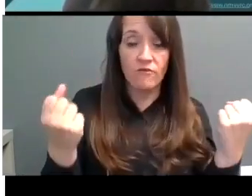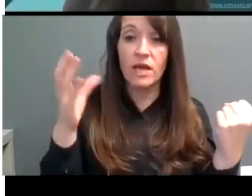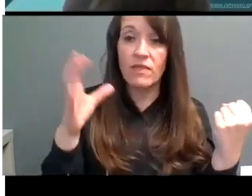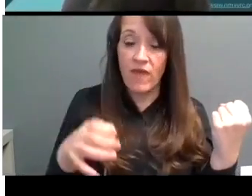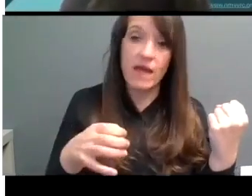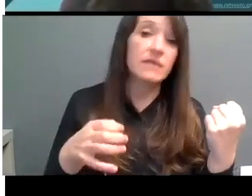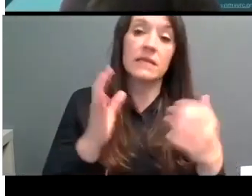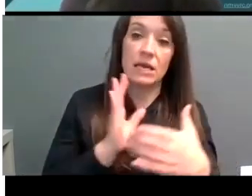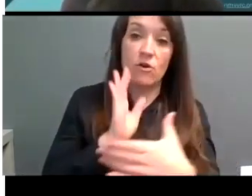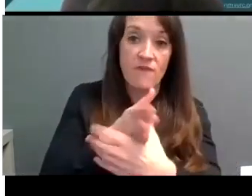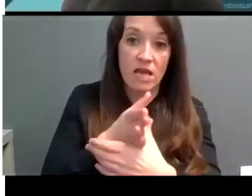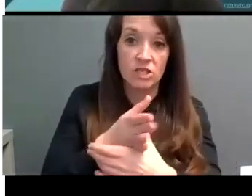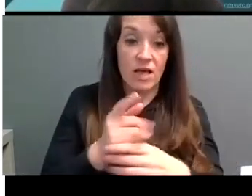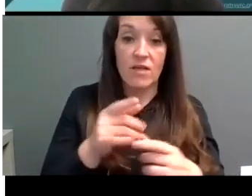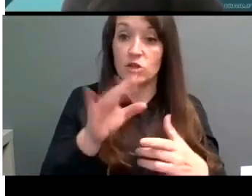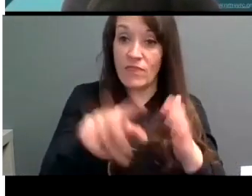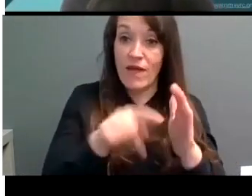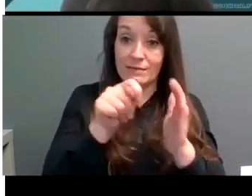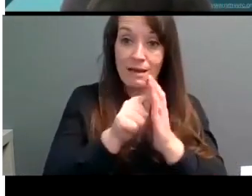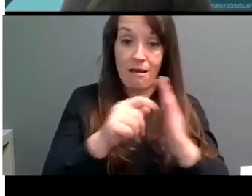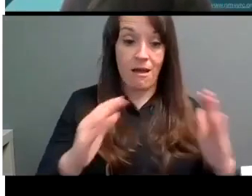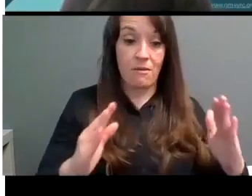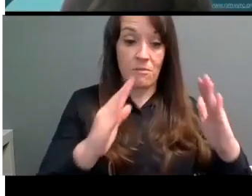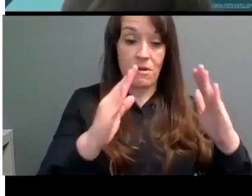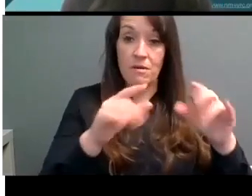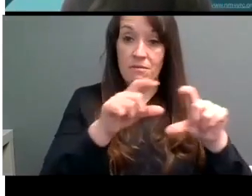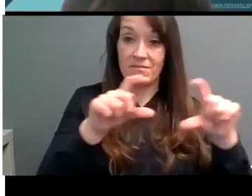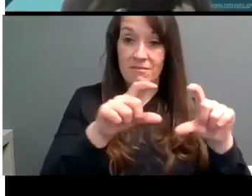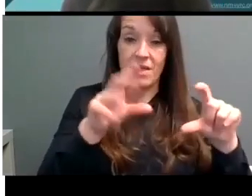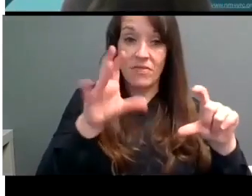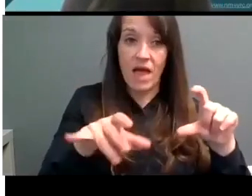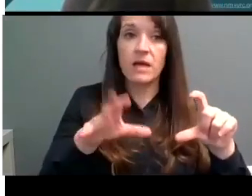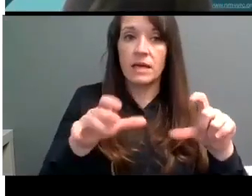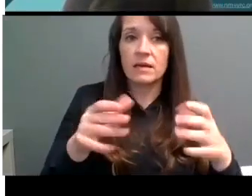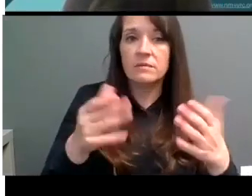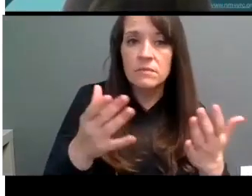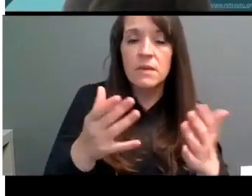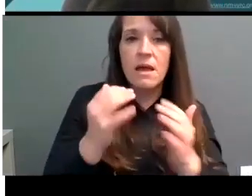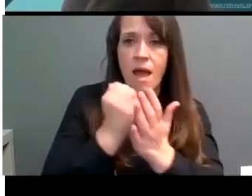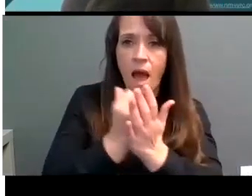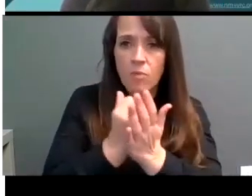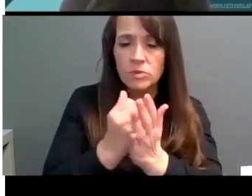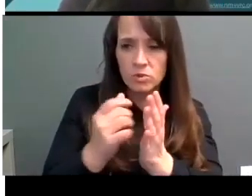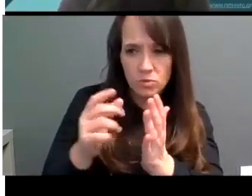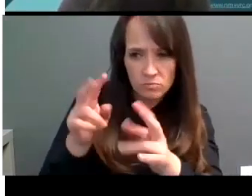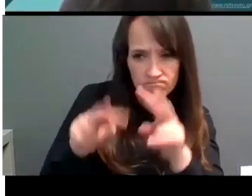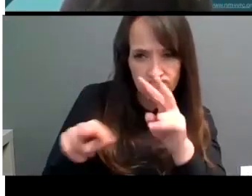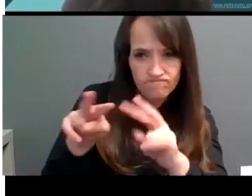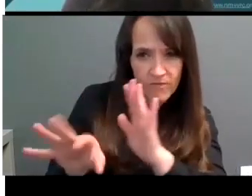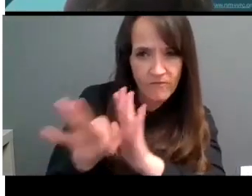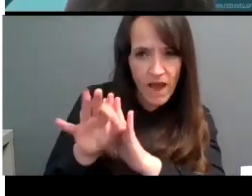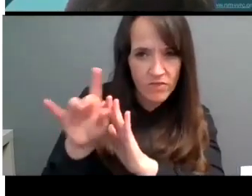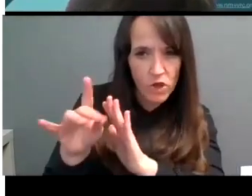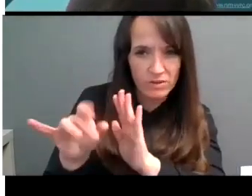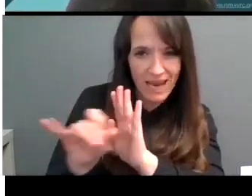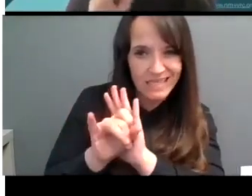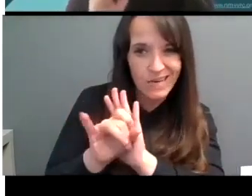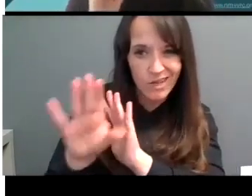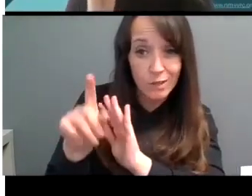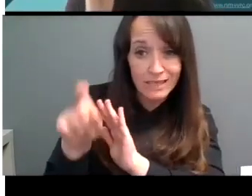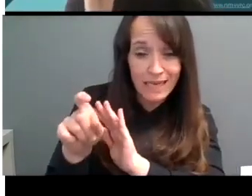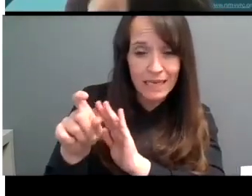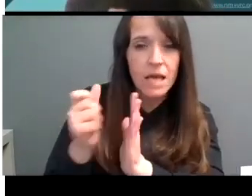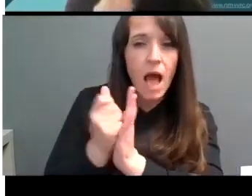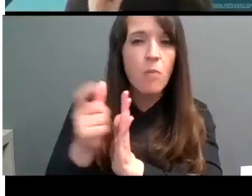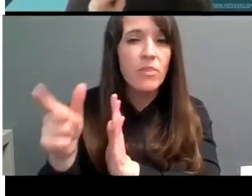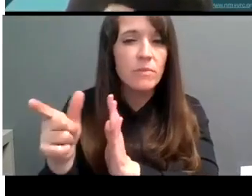this phase, and it's to identify needs and teach coping skills to address those needs. So it's delivered in 3 to 5 sessions. It's meant